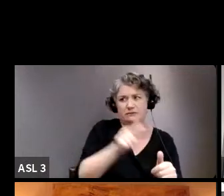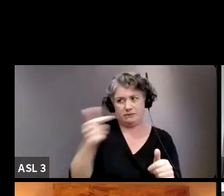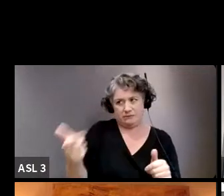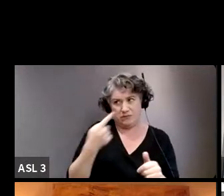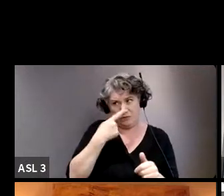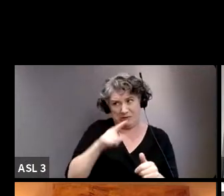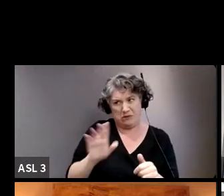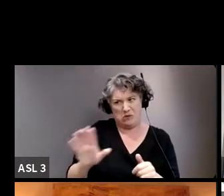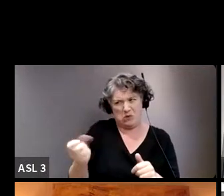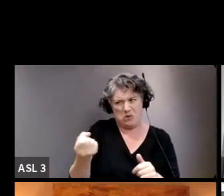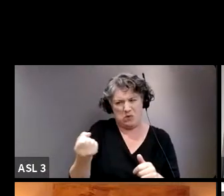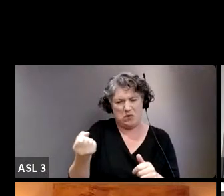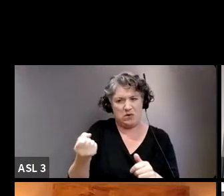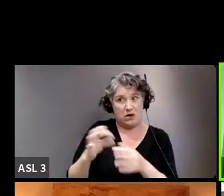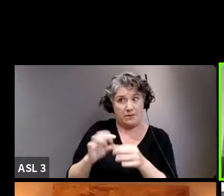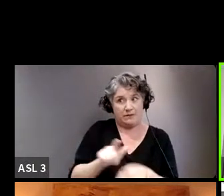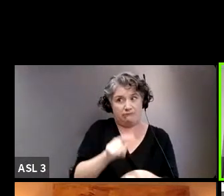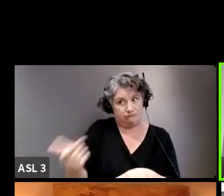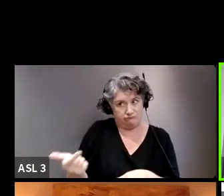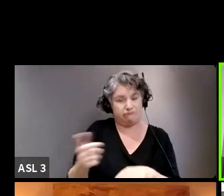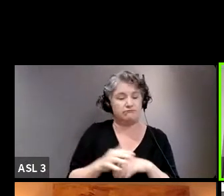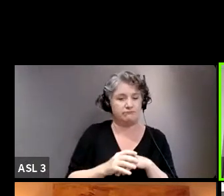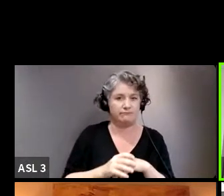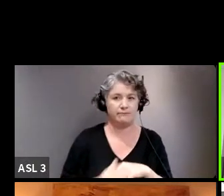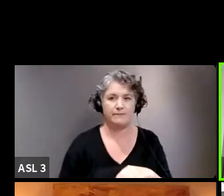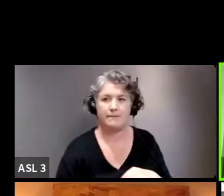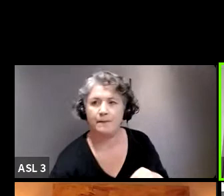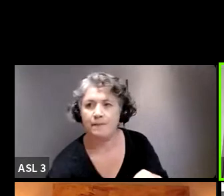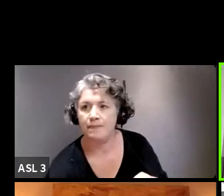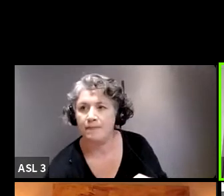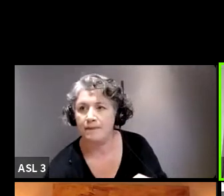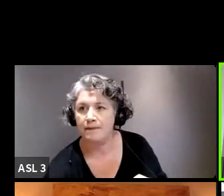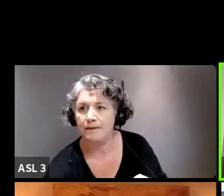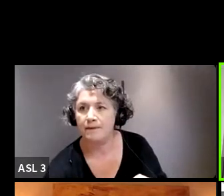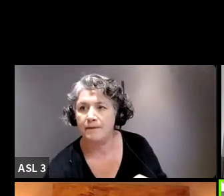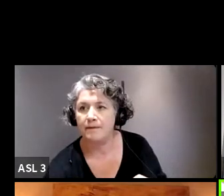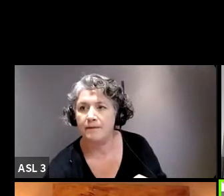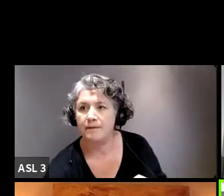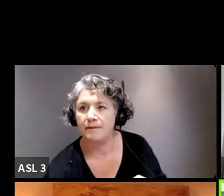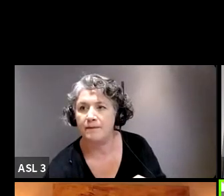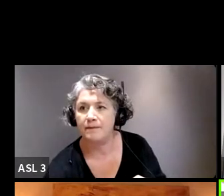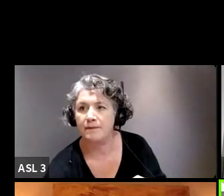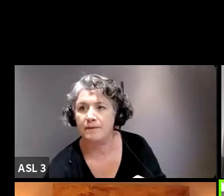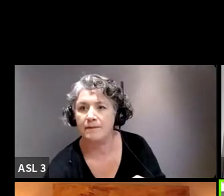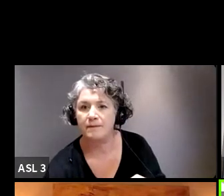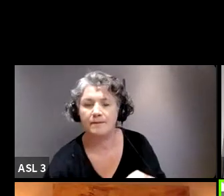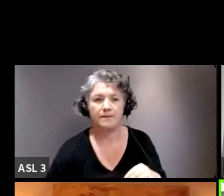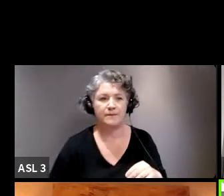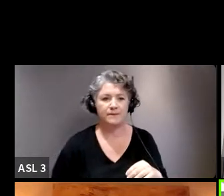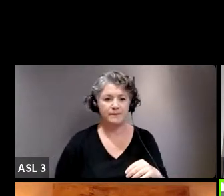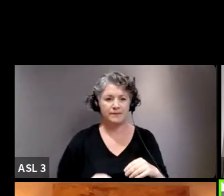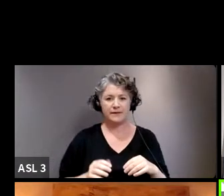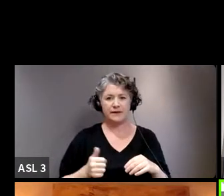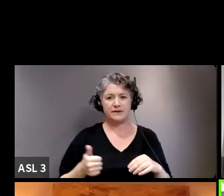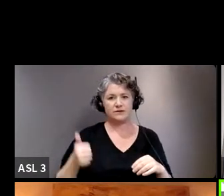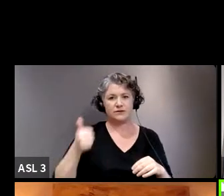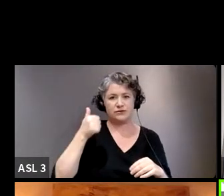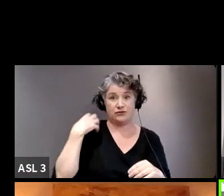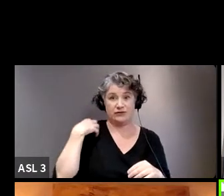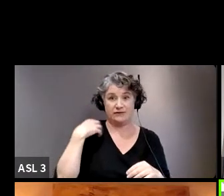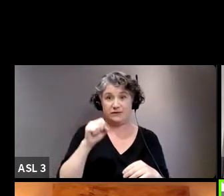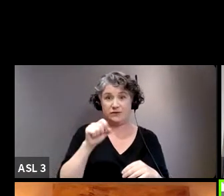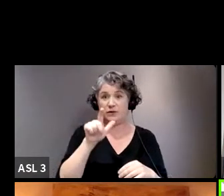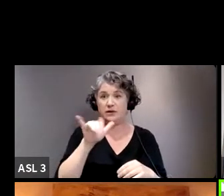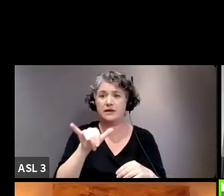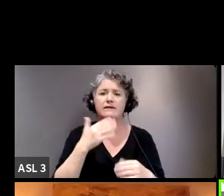if you don't mind and you can comment afterwards thank you thank you very much uh through vice chair smallwood uh